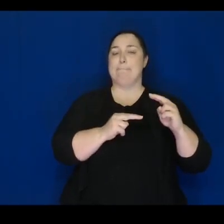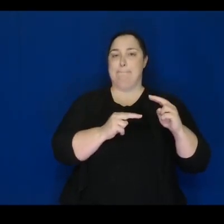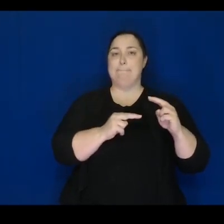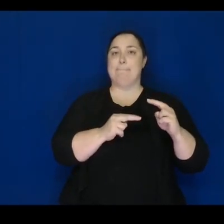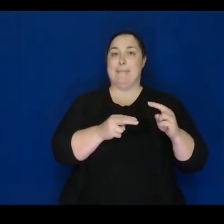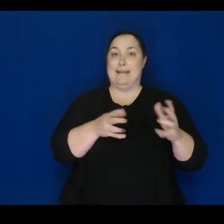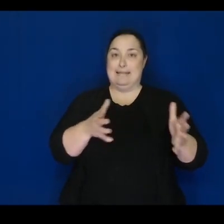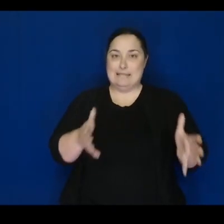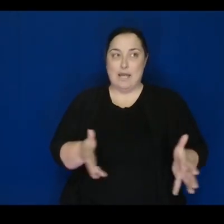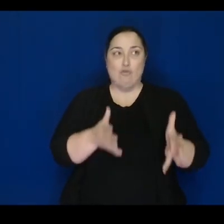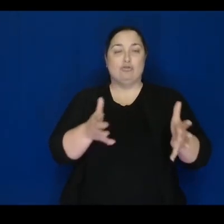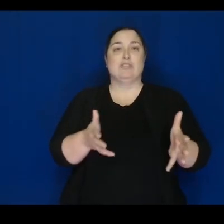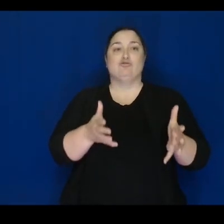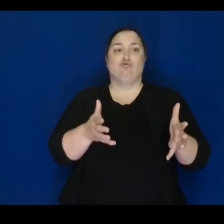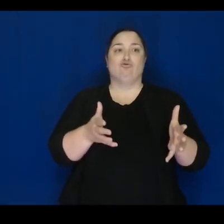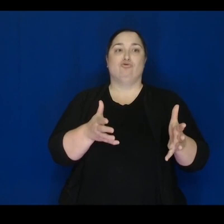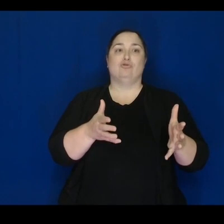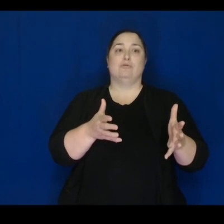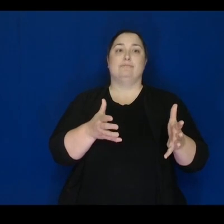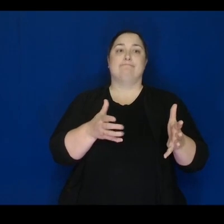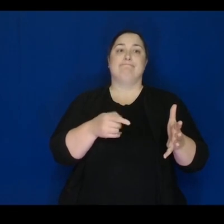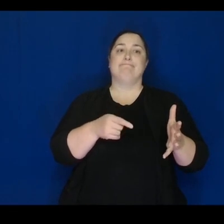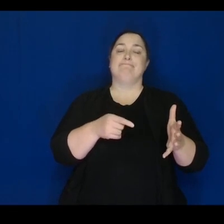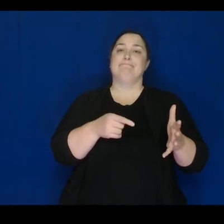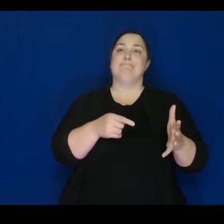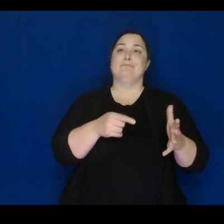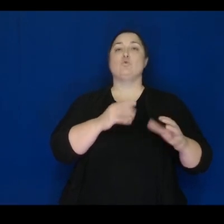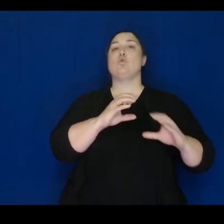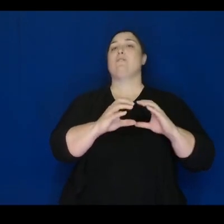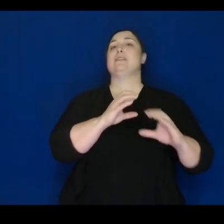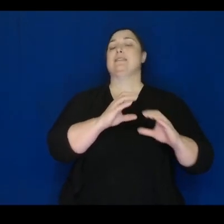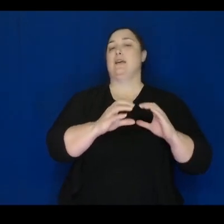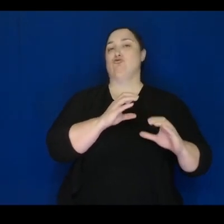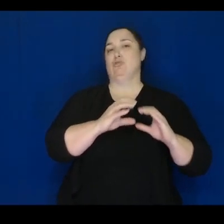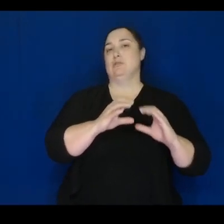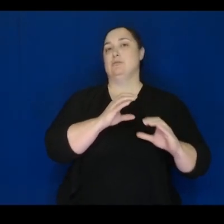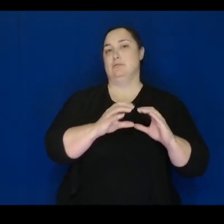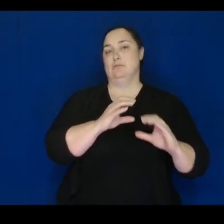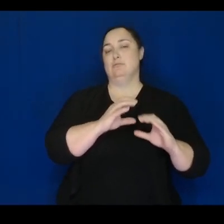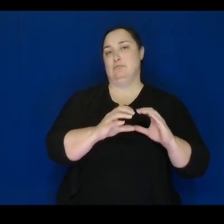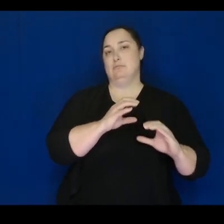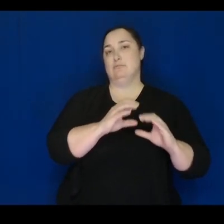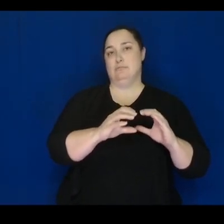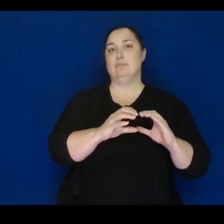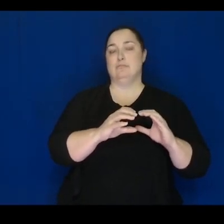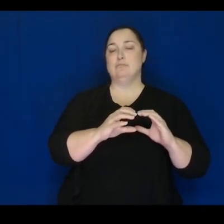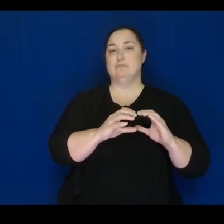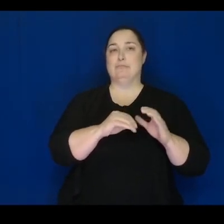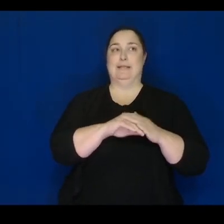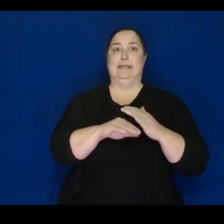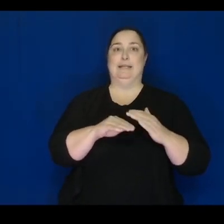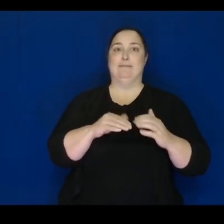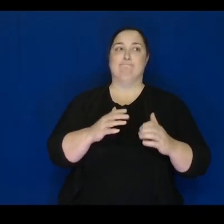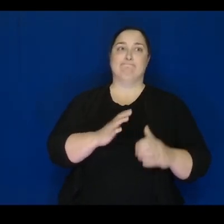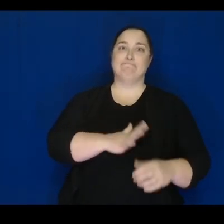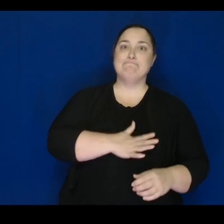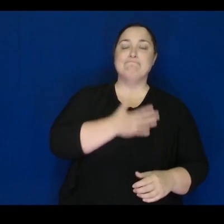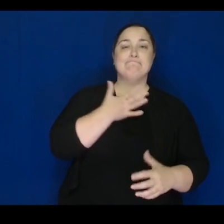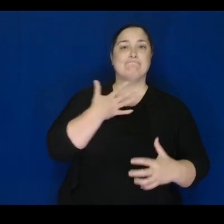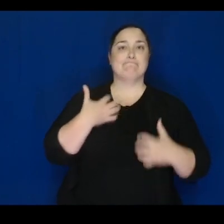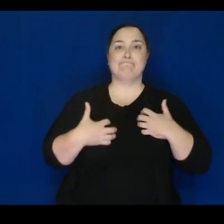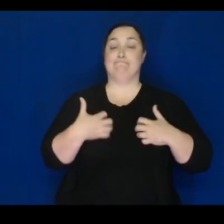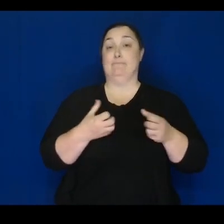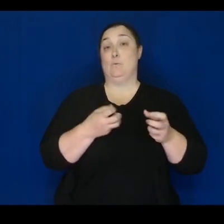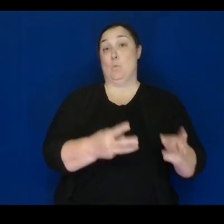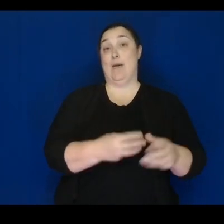and facilitating those conversations, which we do in a really dynamic way. And by doing